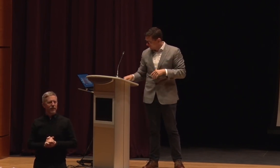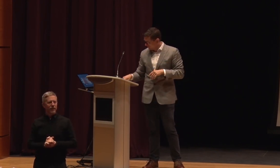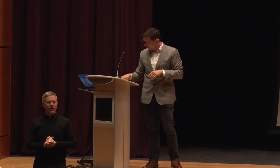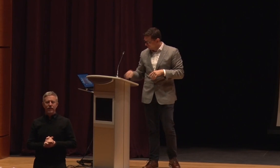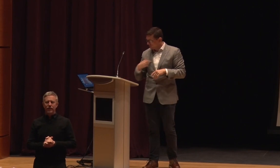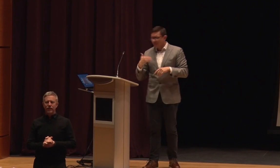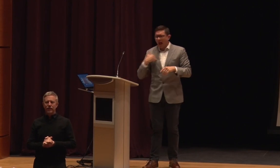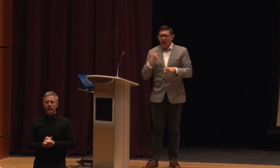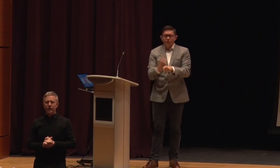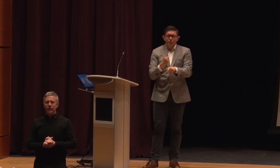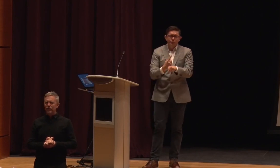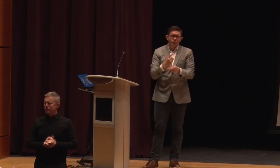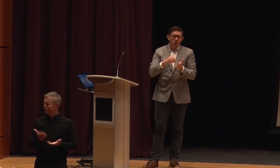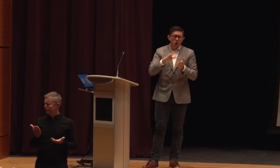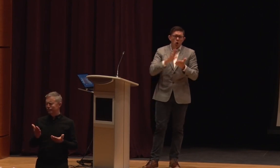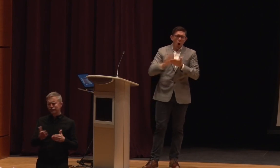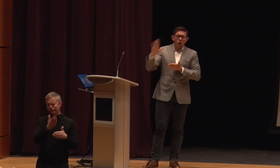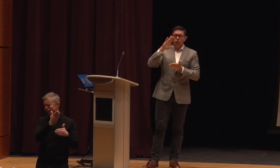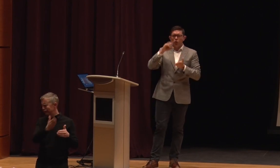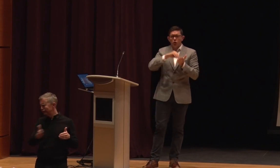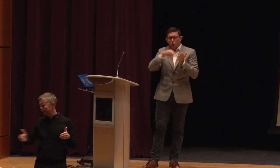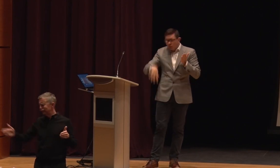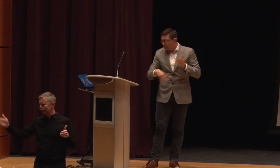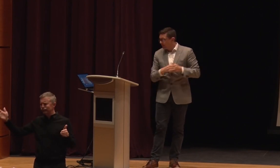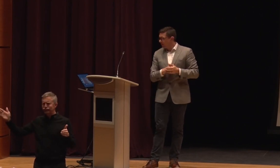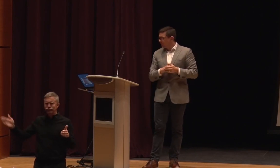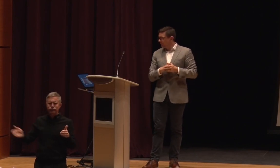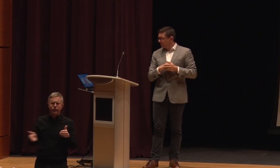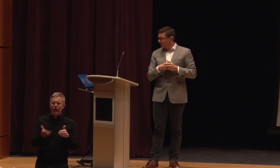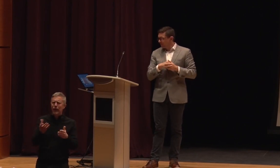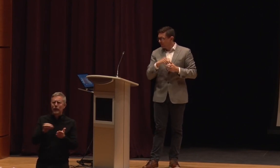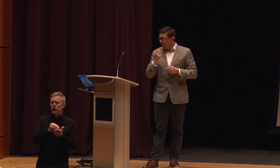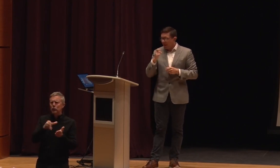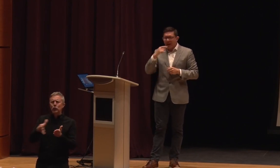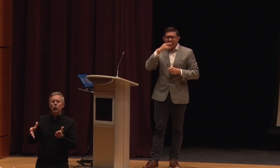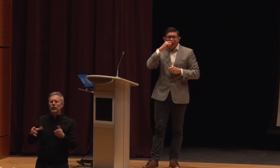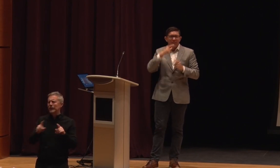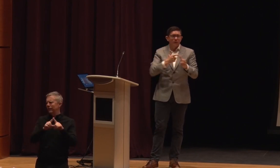I've had the wide spectrum variation in students as well. I've had the